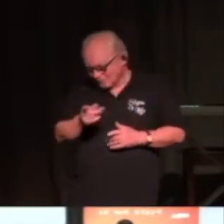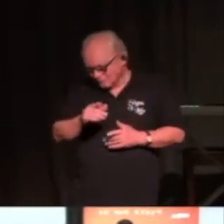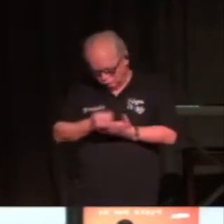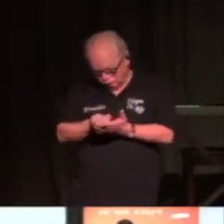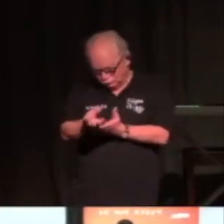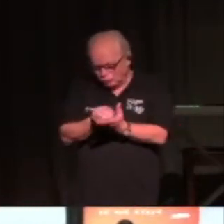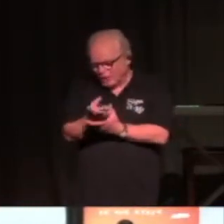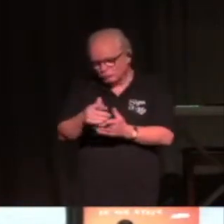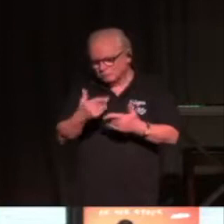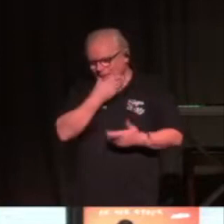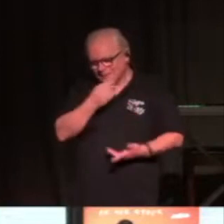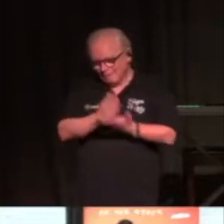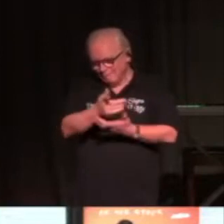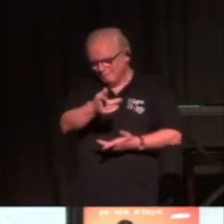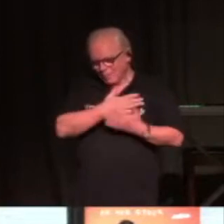good man.